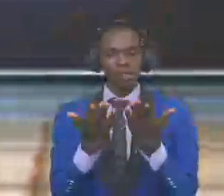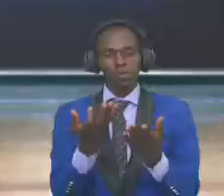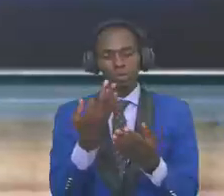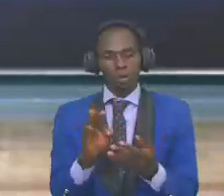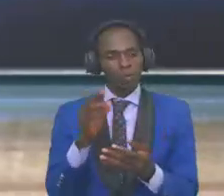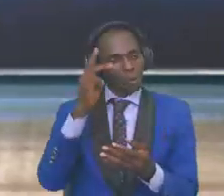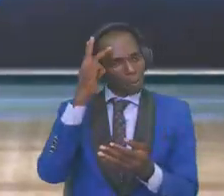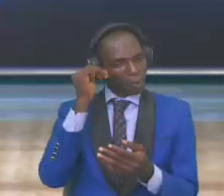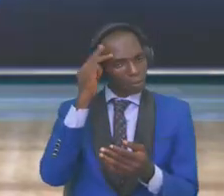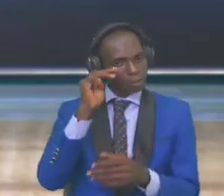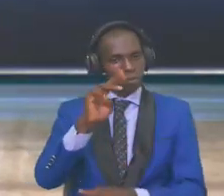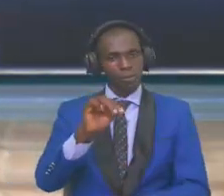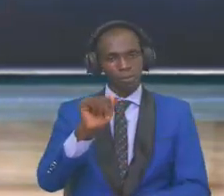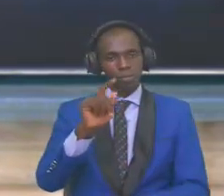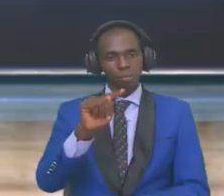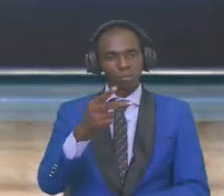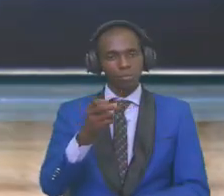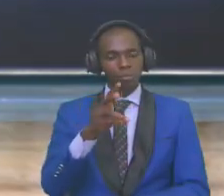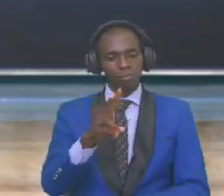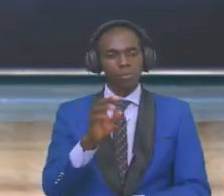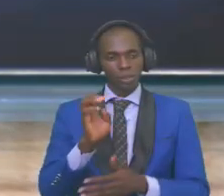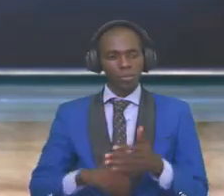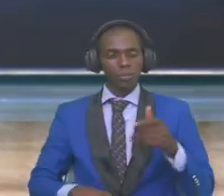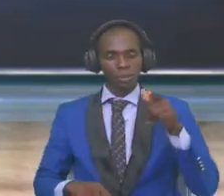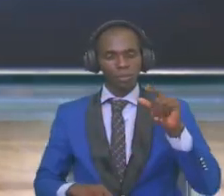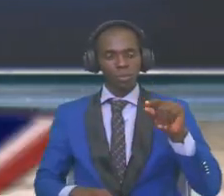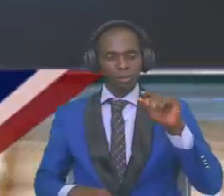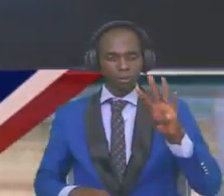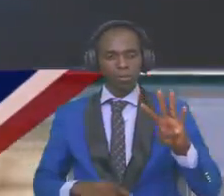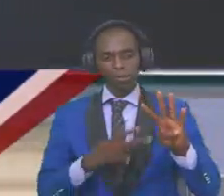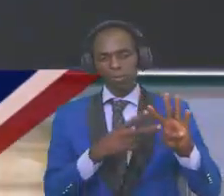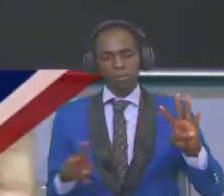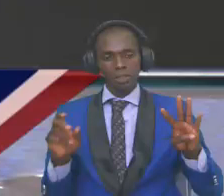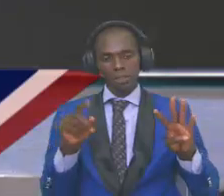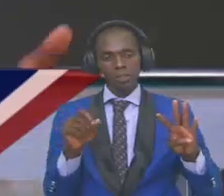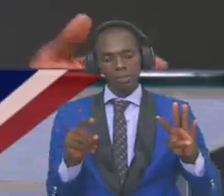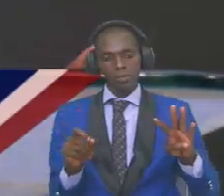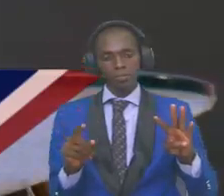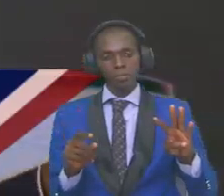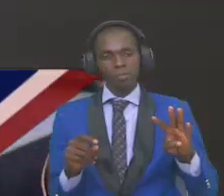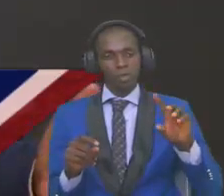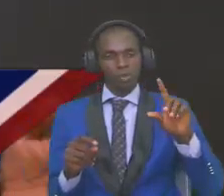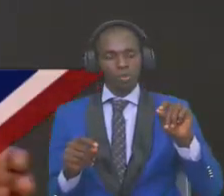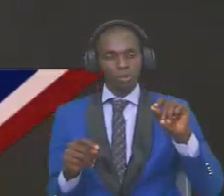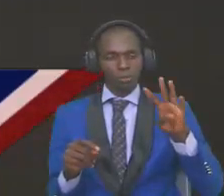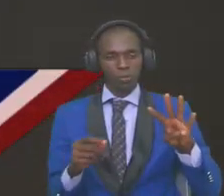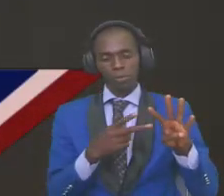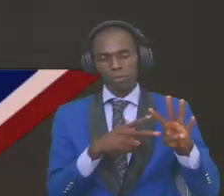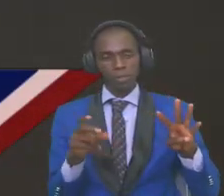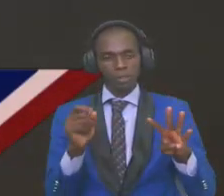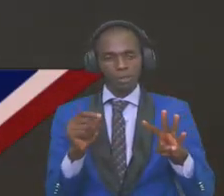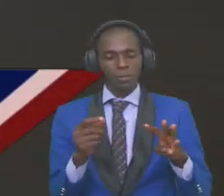24. And I'm reading from verse 11. And many false prophets shall rise and